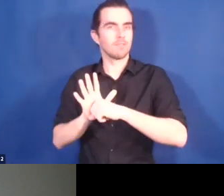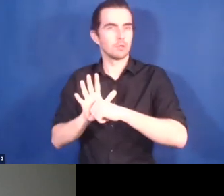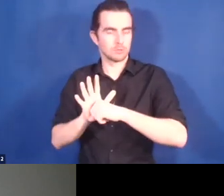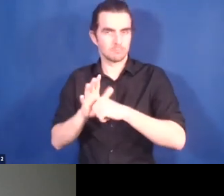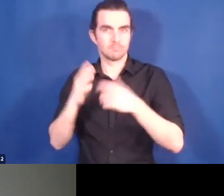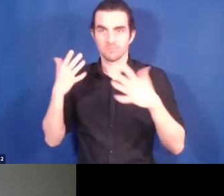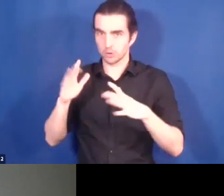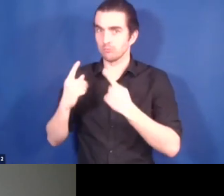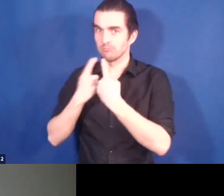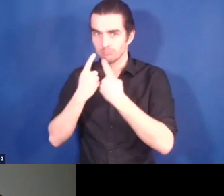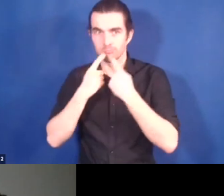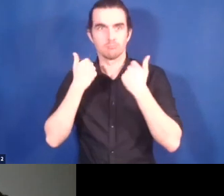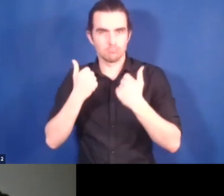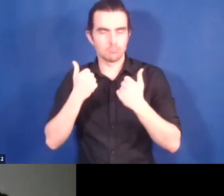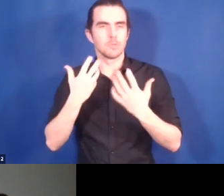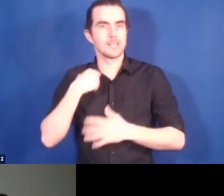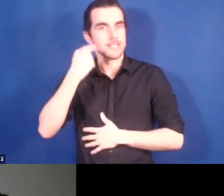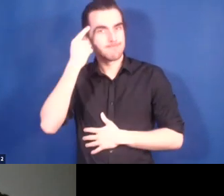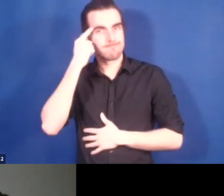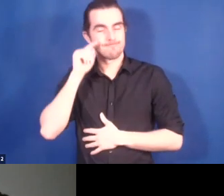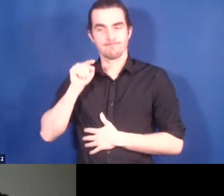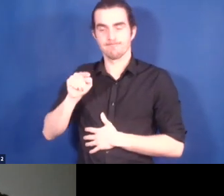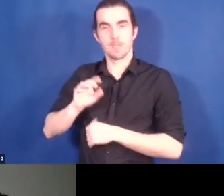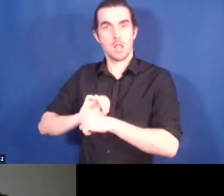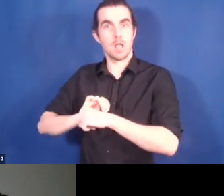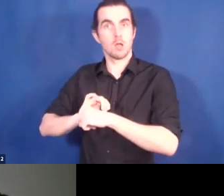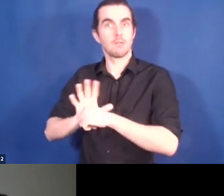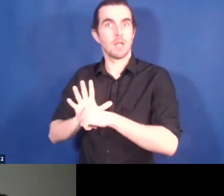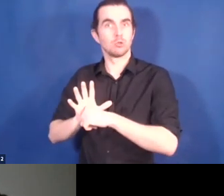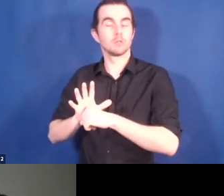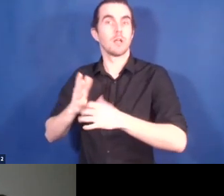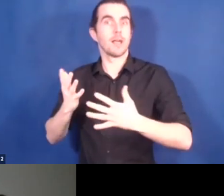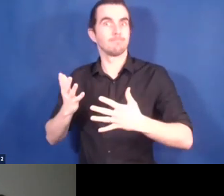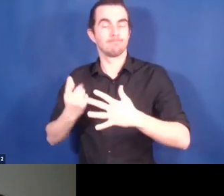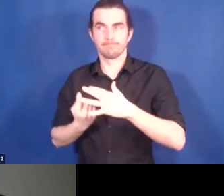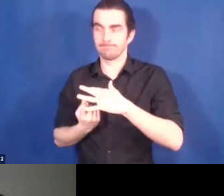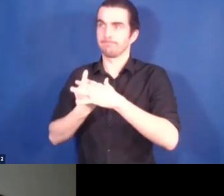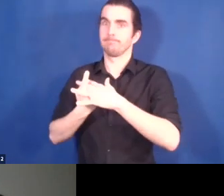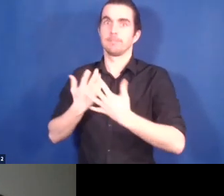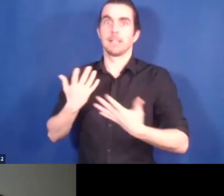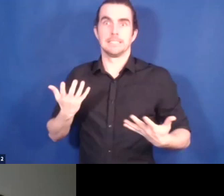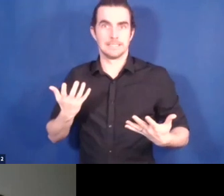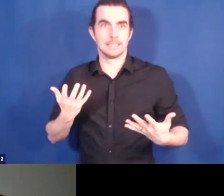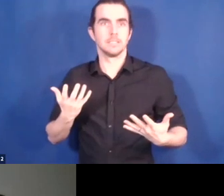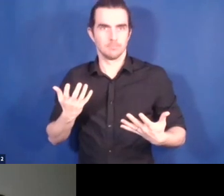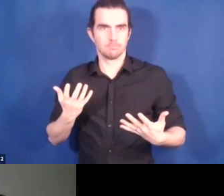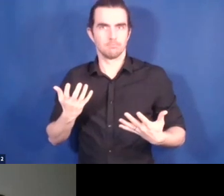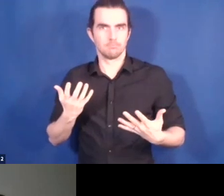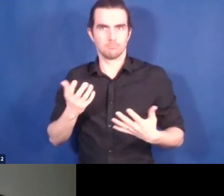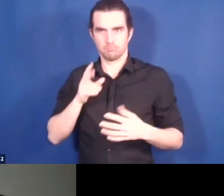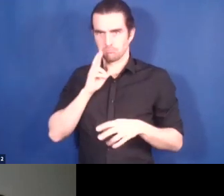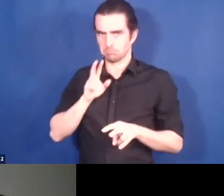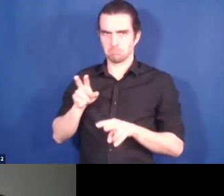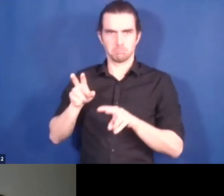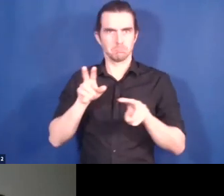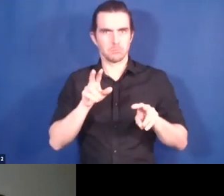outside. This is something that happens whenever you get large-scale